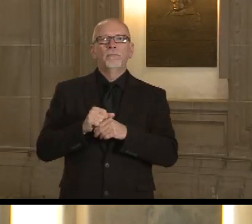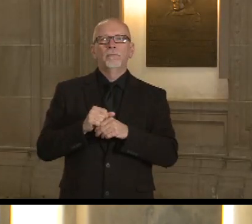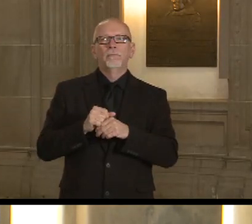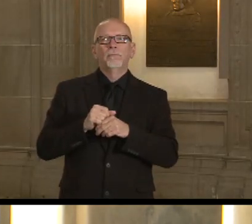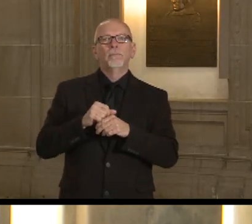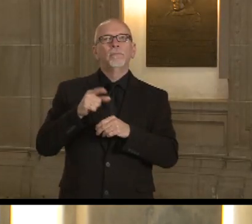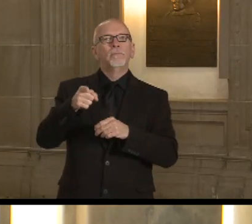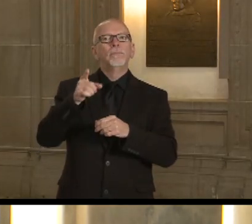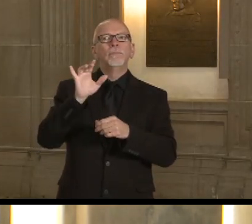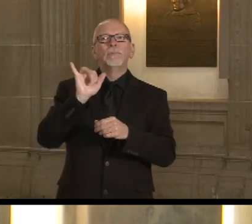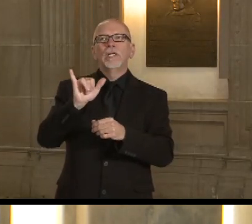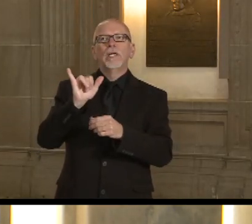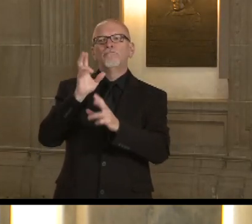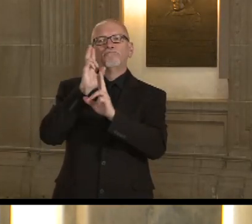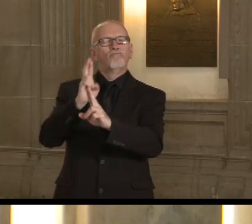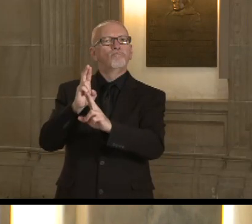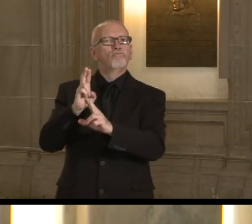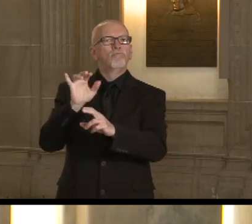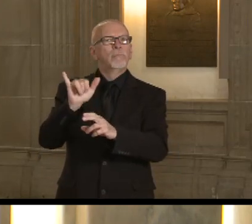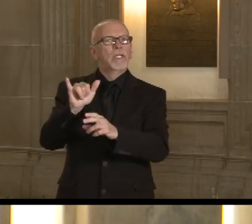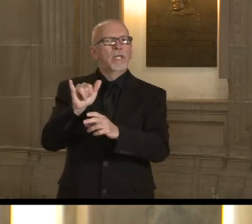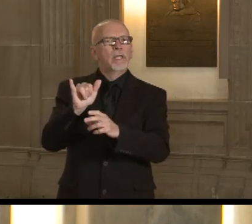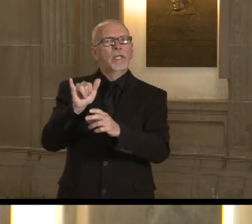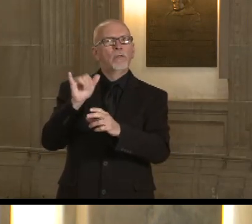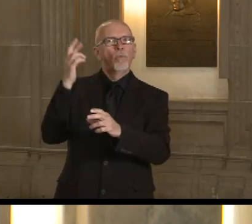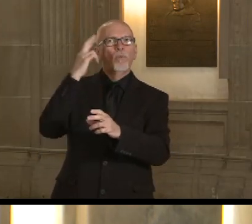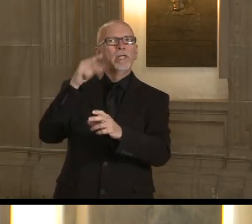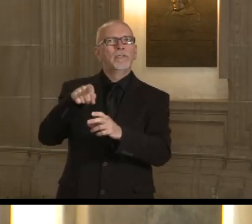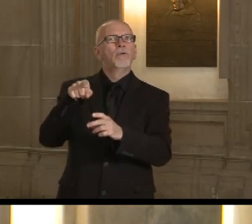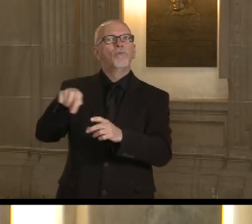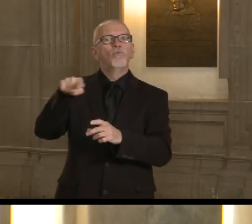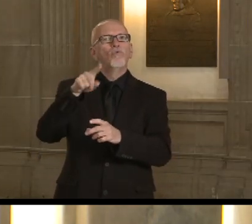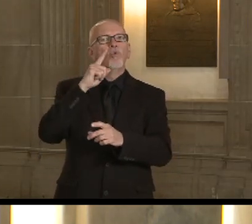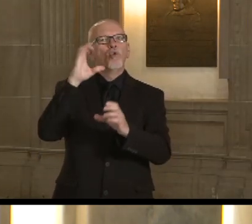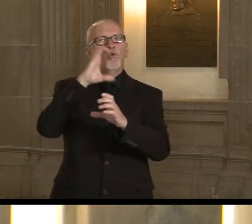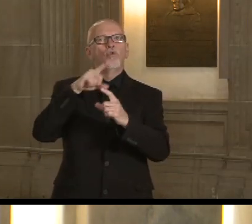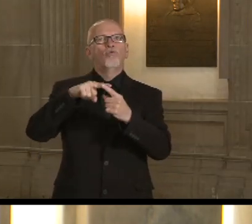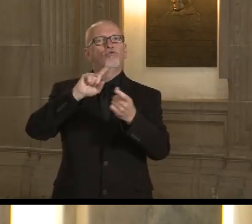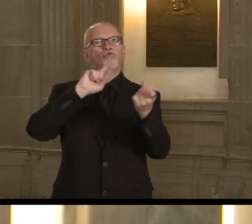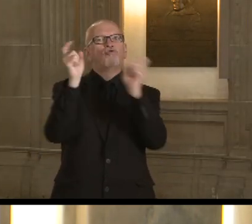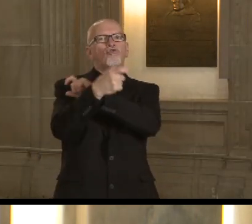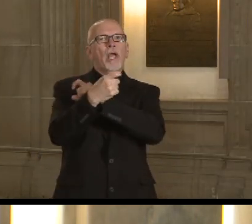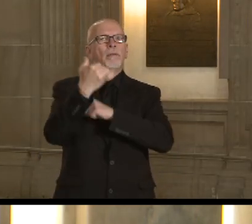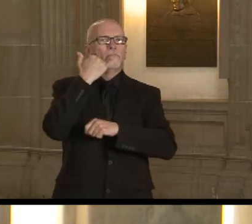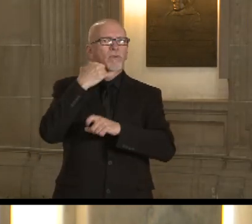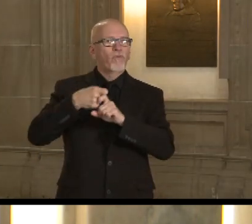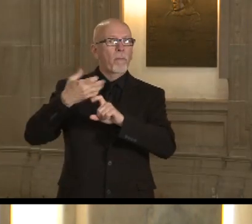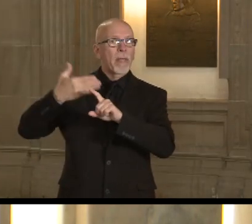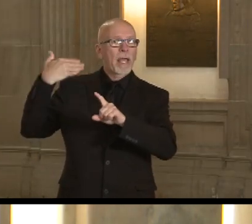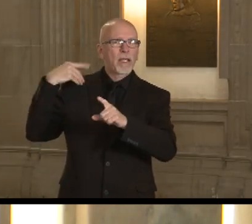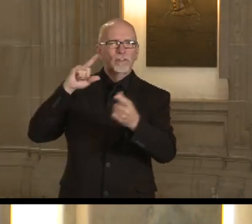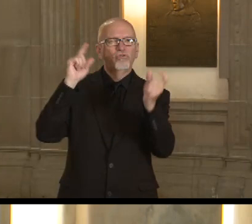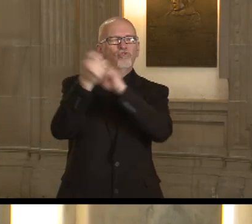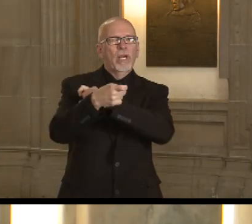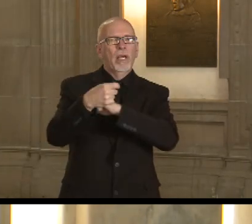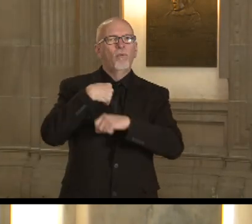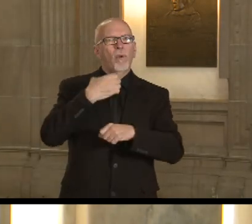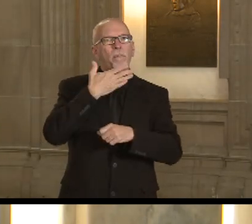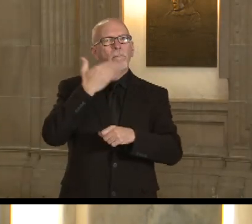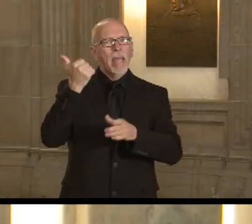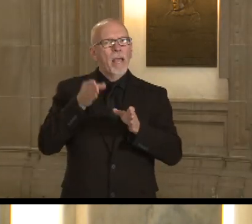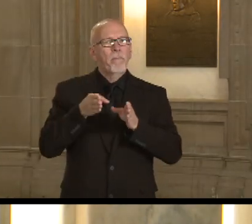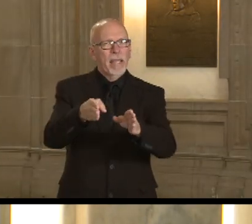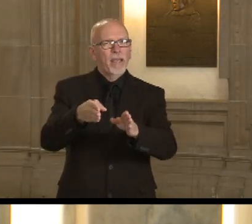a noble cause in mind, those seeking to right wrongs of the past, to get us on a better